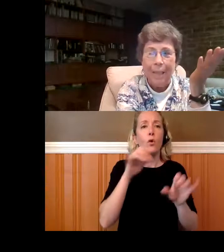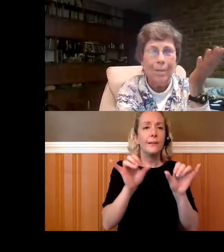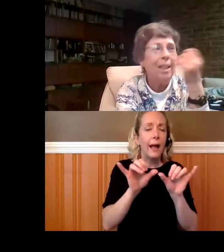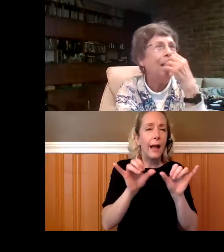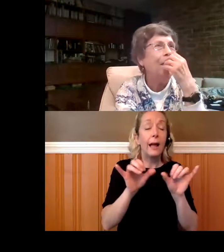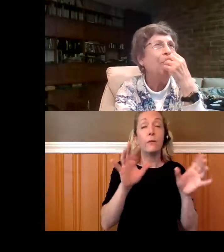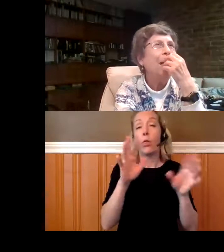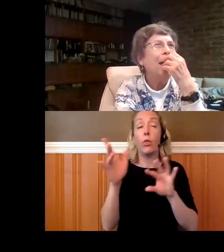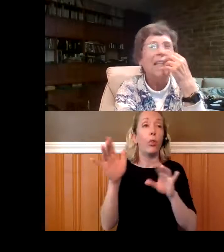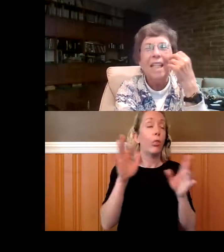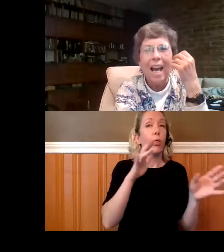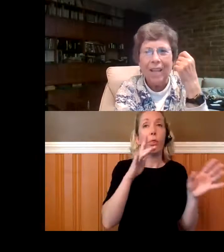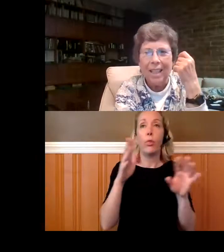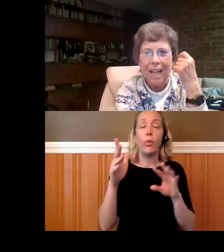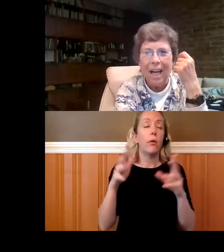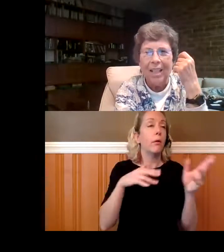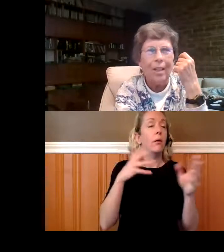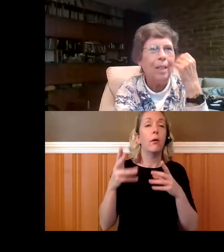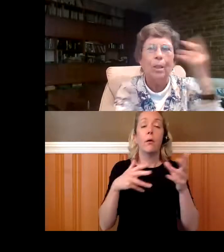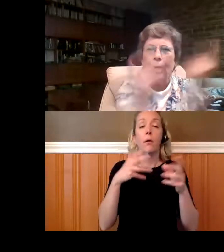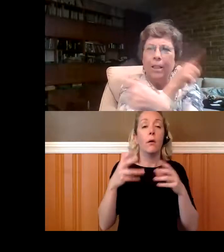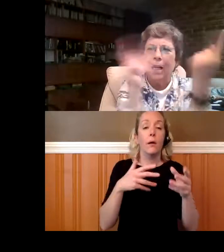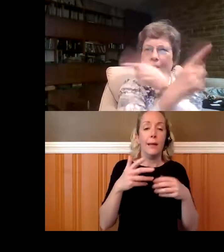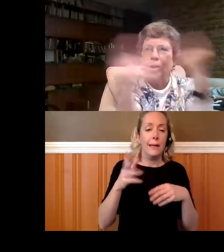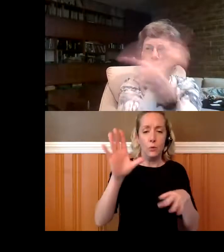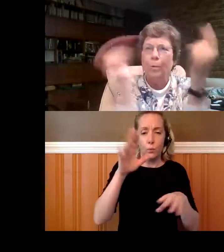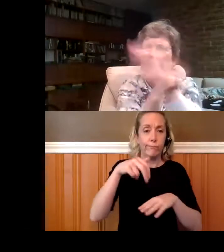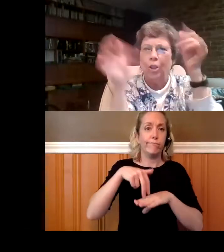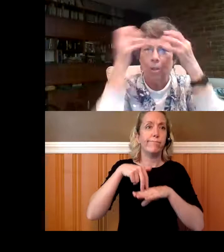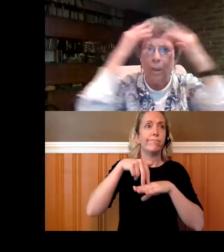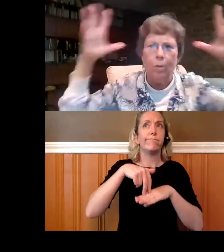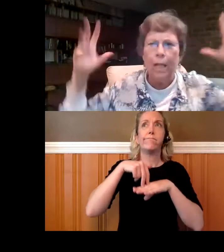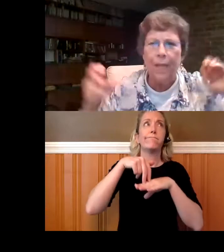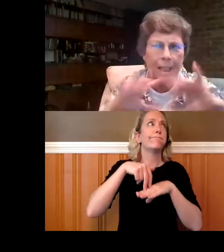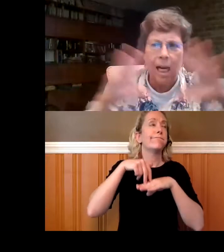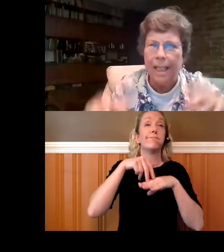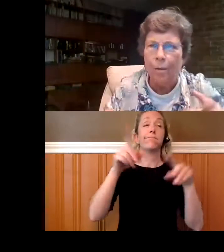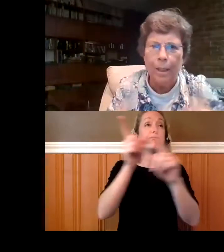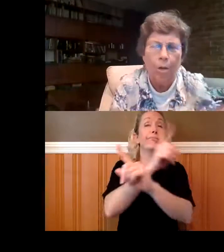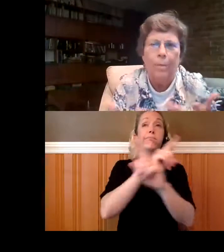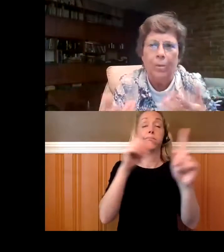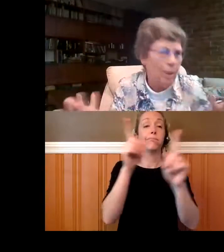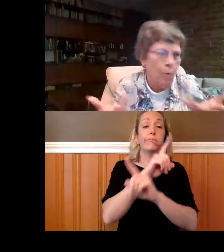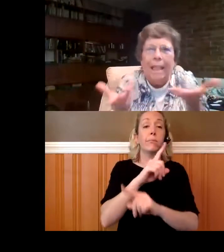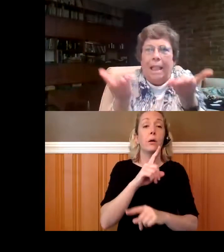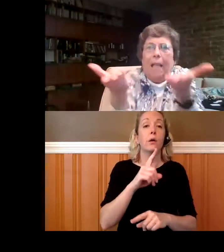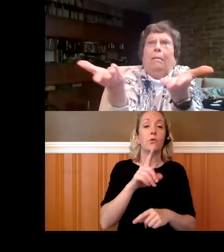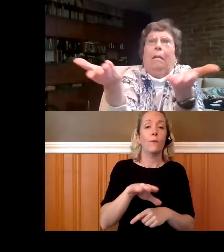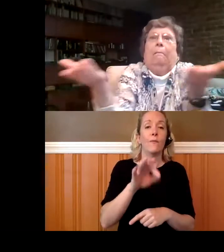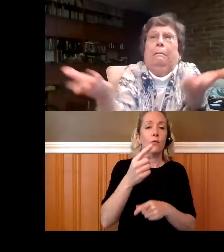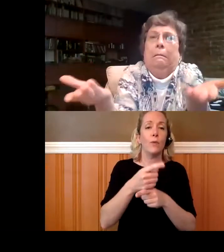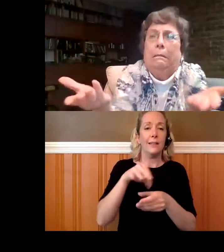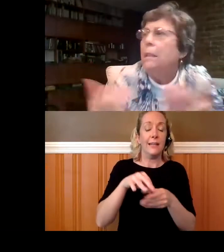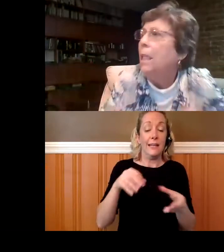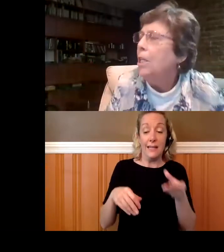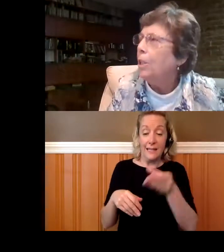circles. What are we going to do? We don't have that size. How do we know him? He's waiting there. So they finally said, they got him some tea and they put it in his